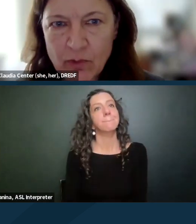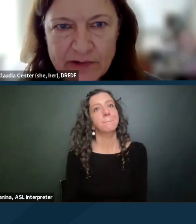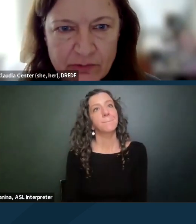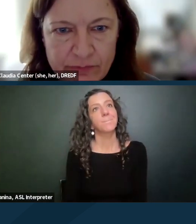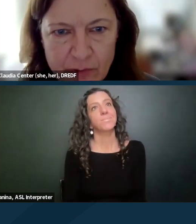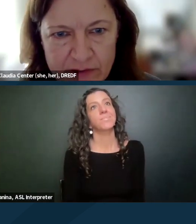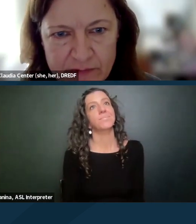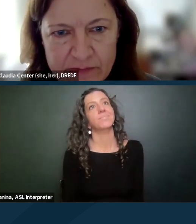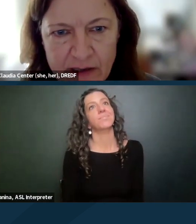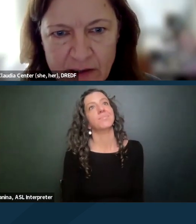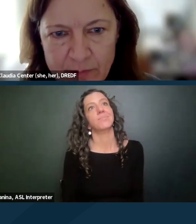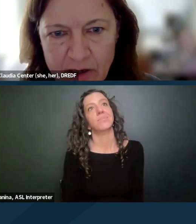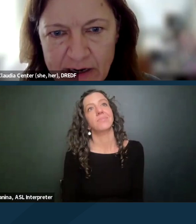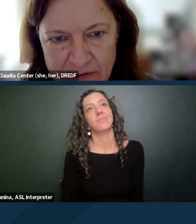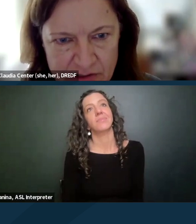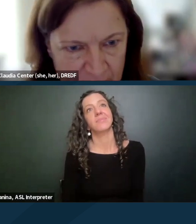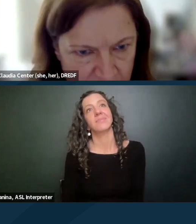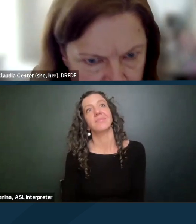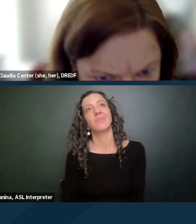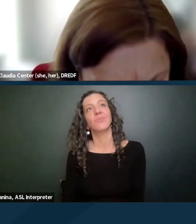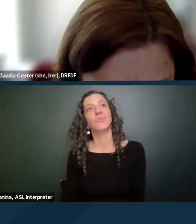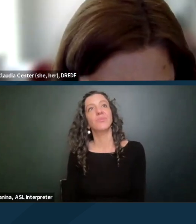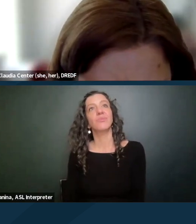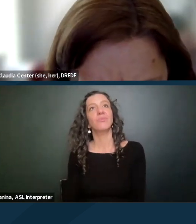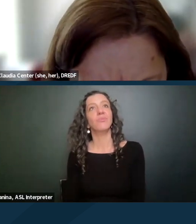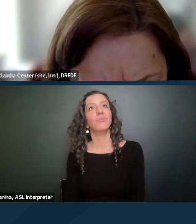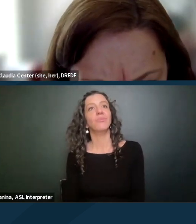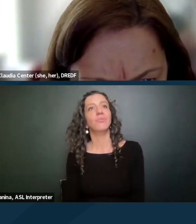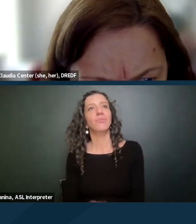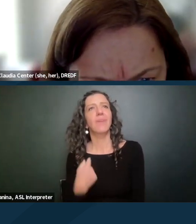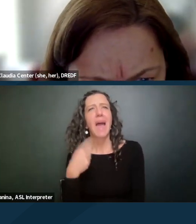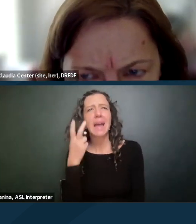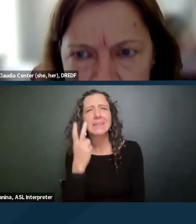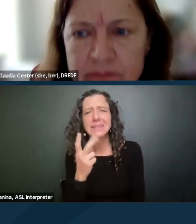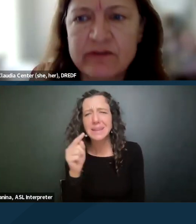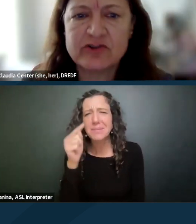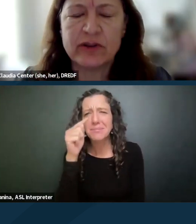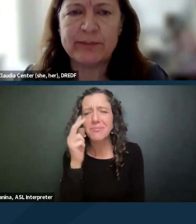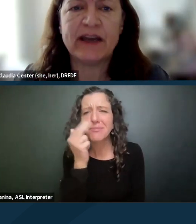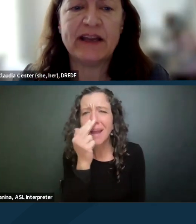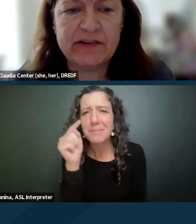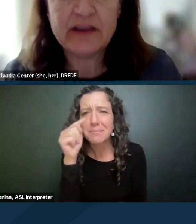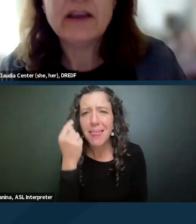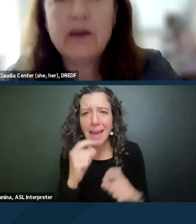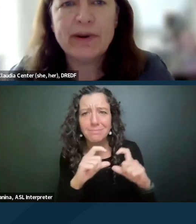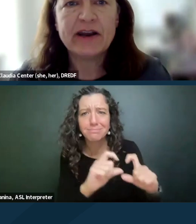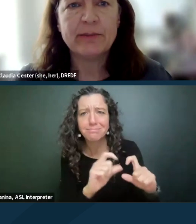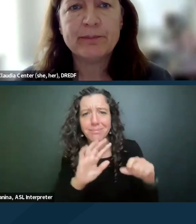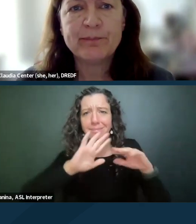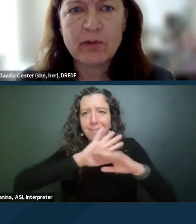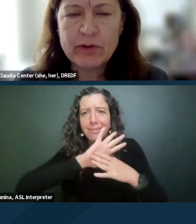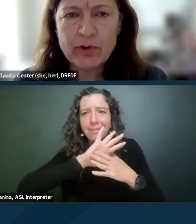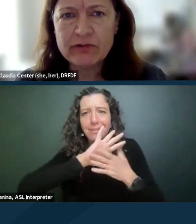We want to focus our action item. I'm seeing a funny visual on my end,